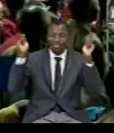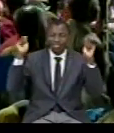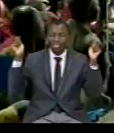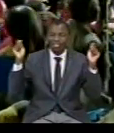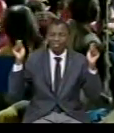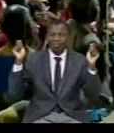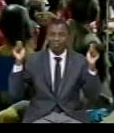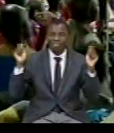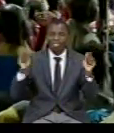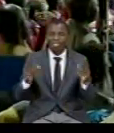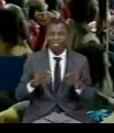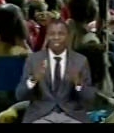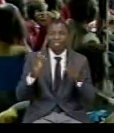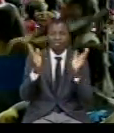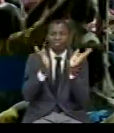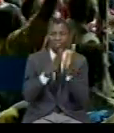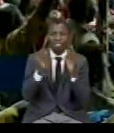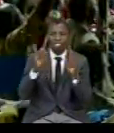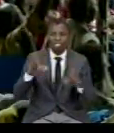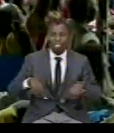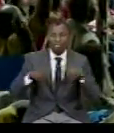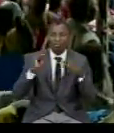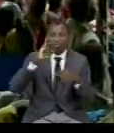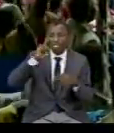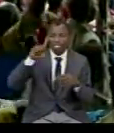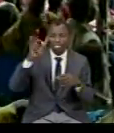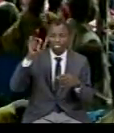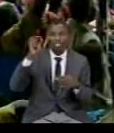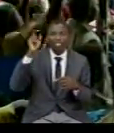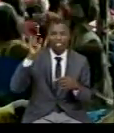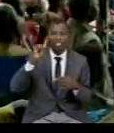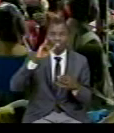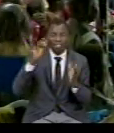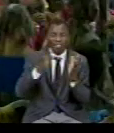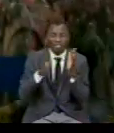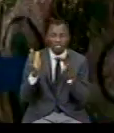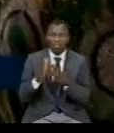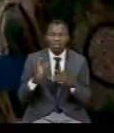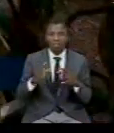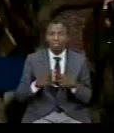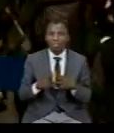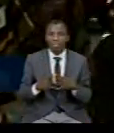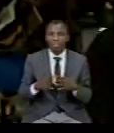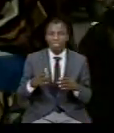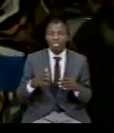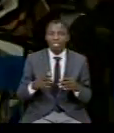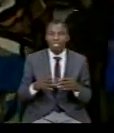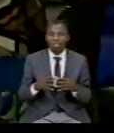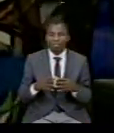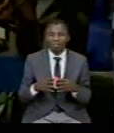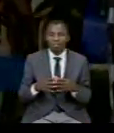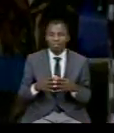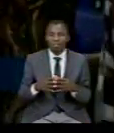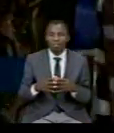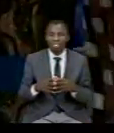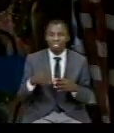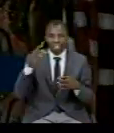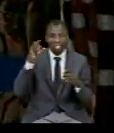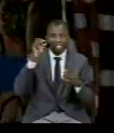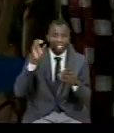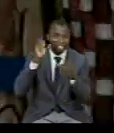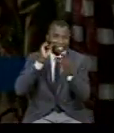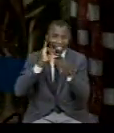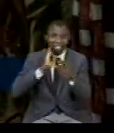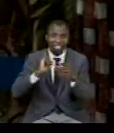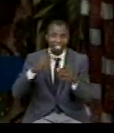Praise the living Jesus. My name is Oluwakemi Victoria Adebi from